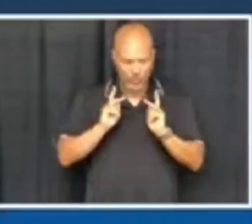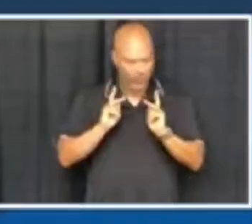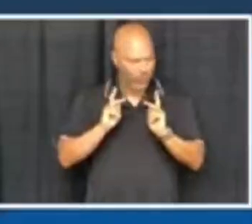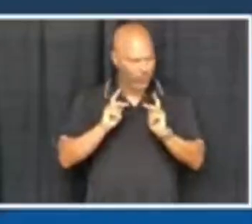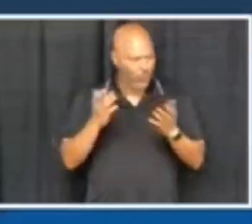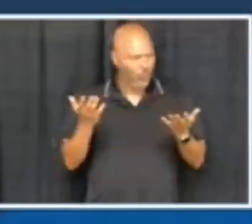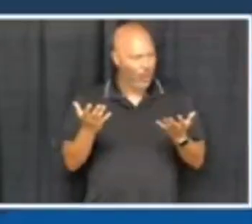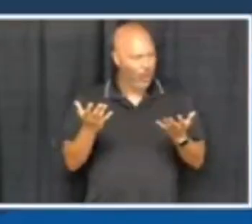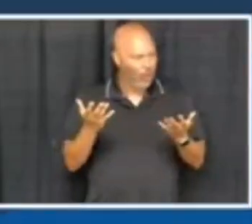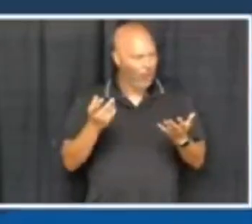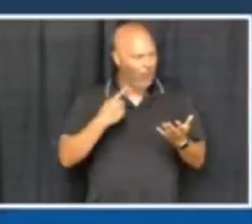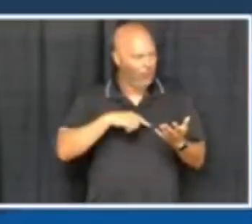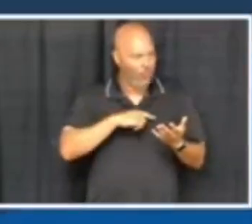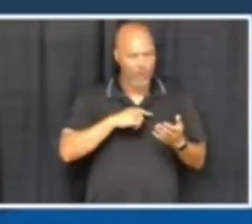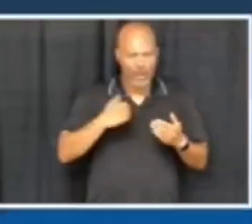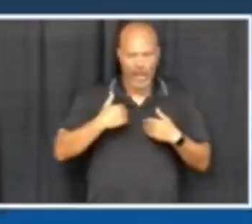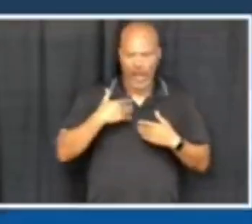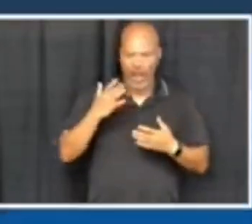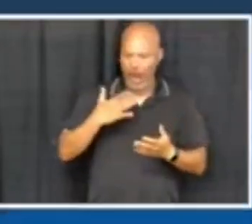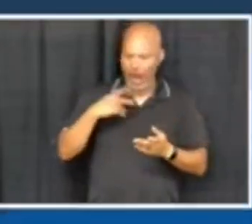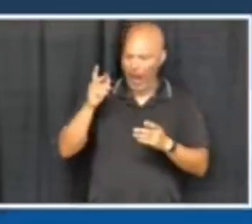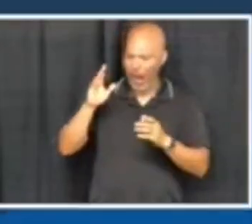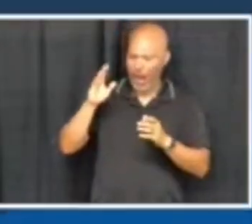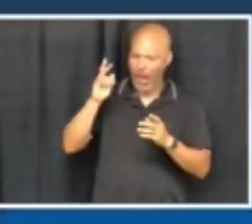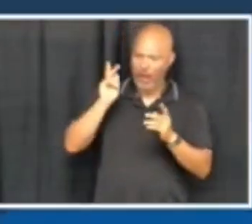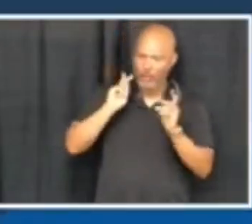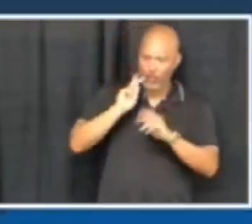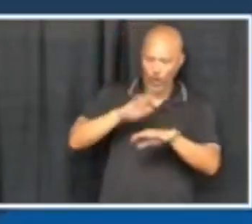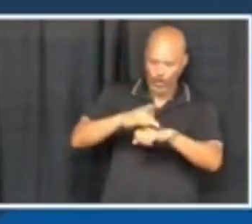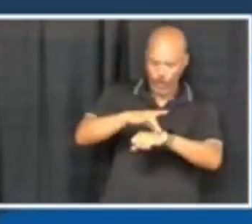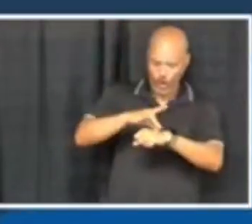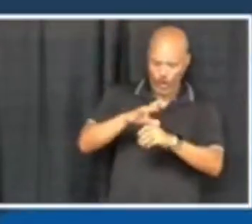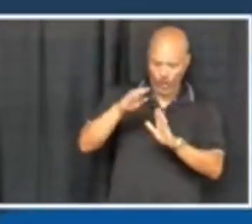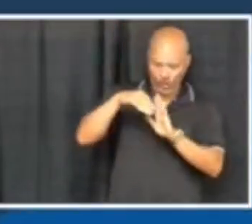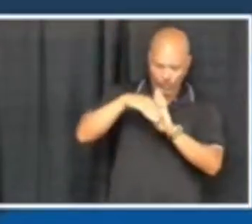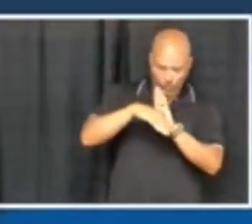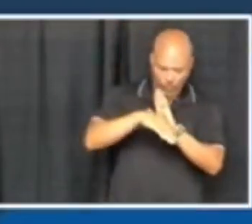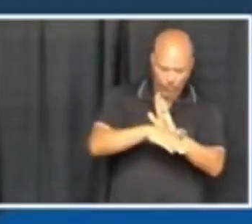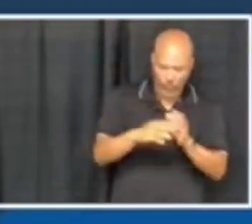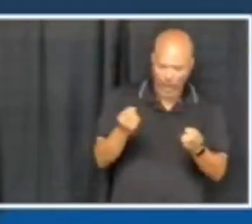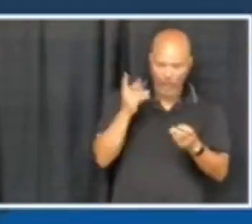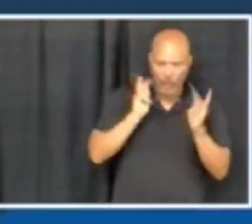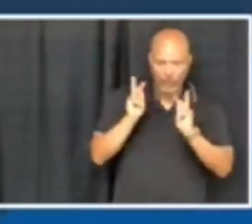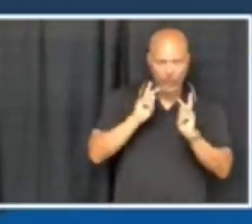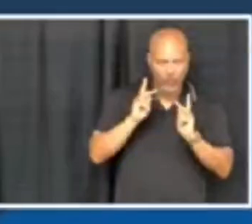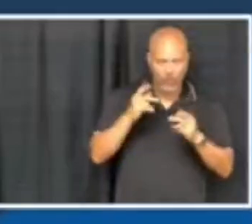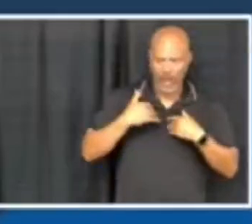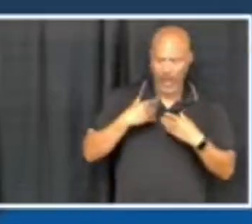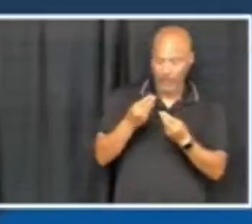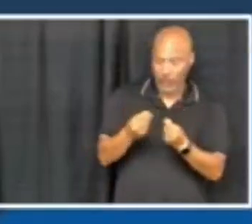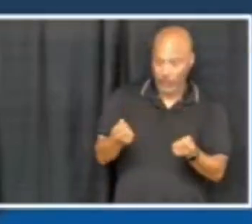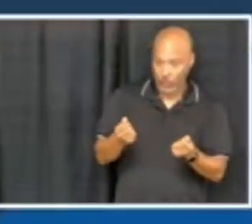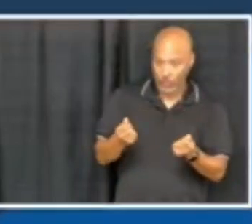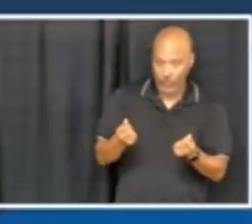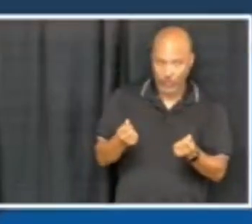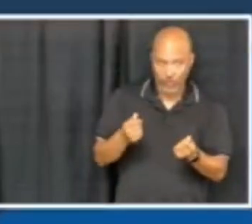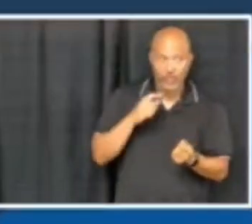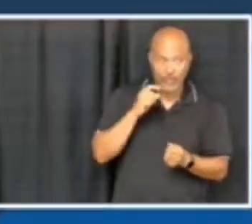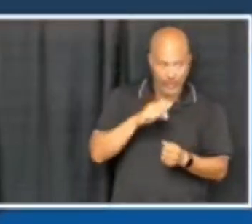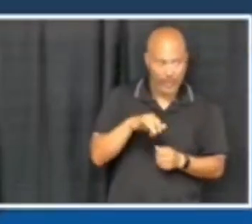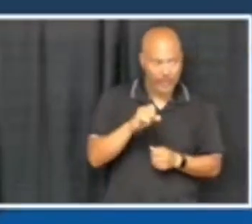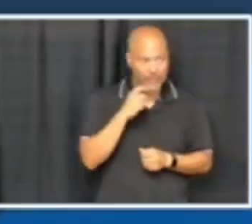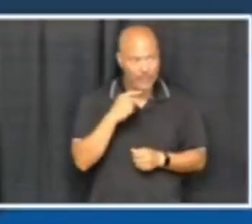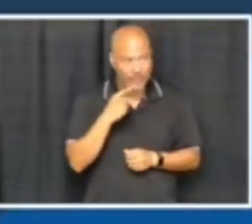are like, well, we've got a declining population. Does the Marxists do they have a solution for it? And they